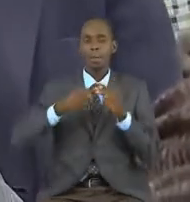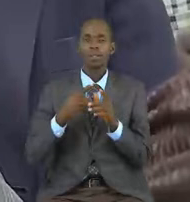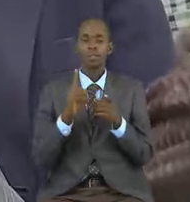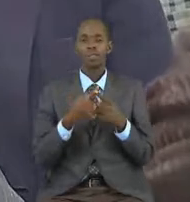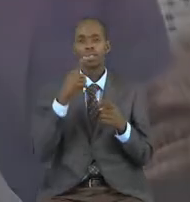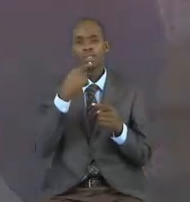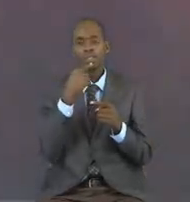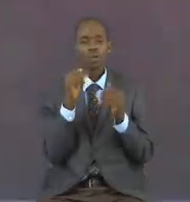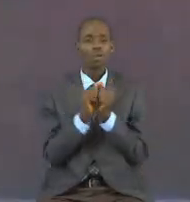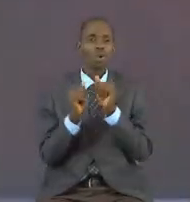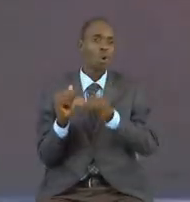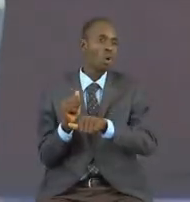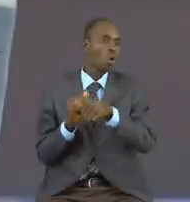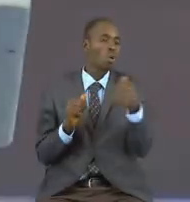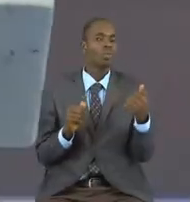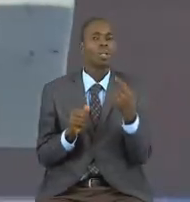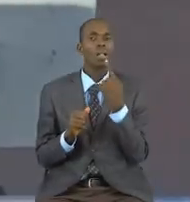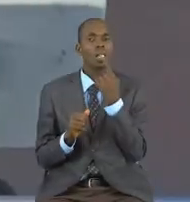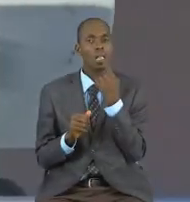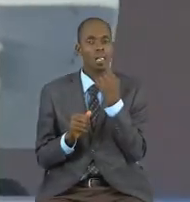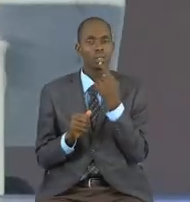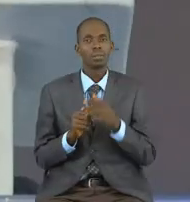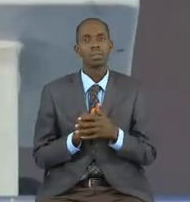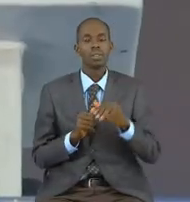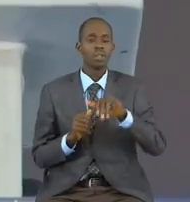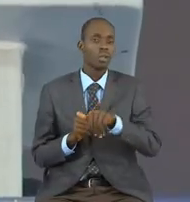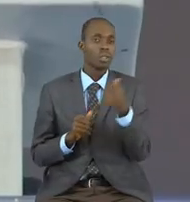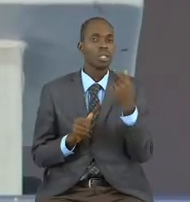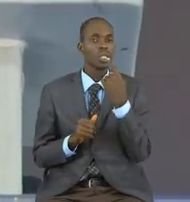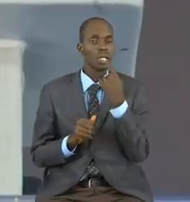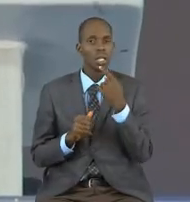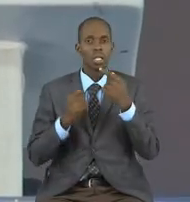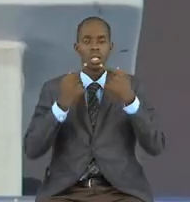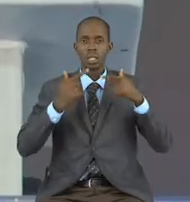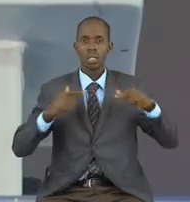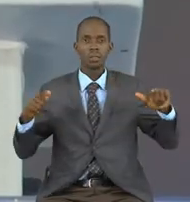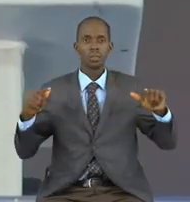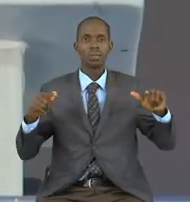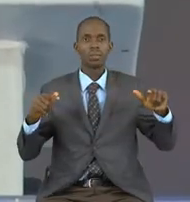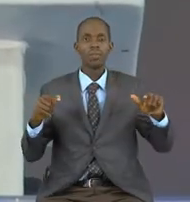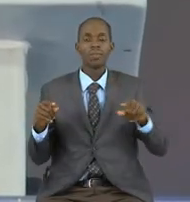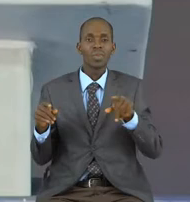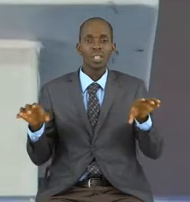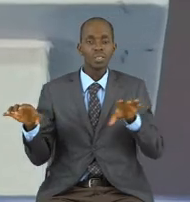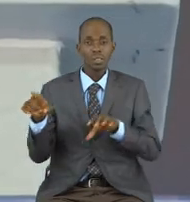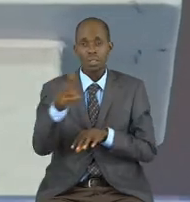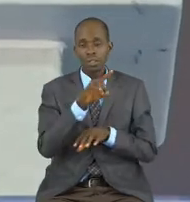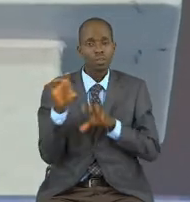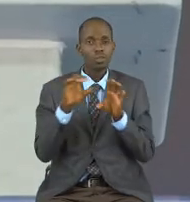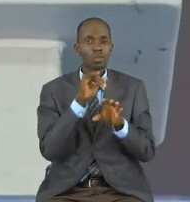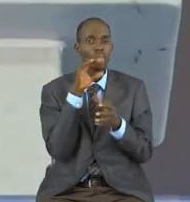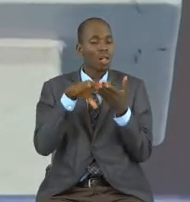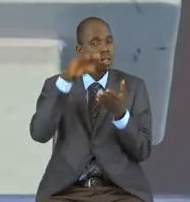other tongues. Tongues, languages they did not learn.